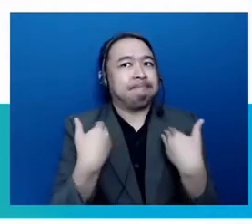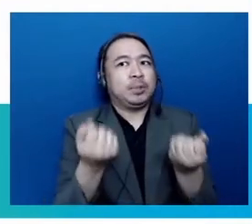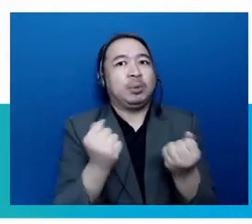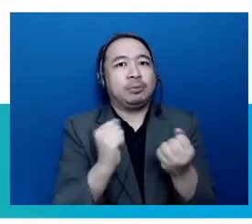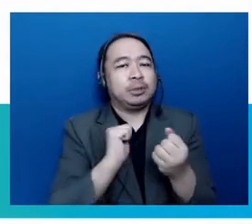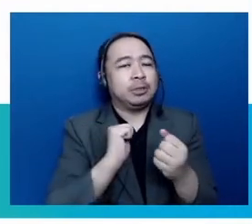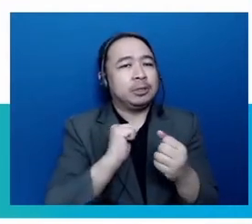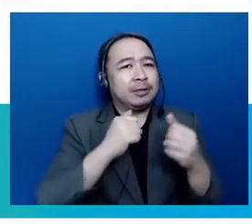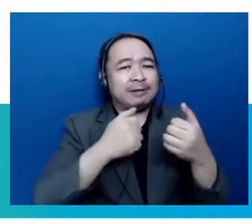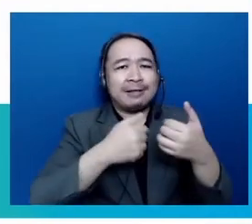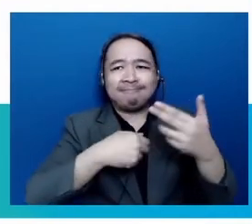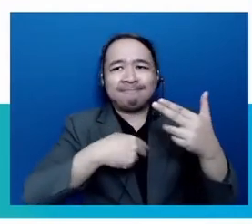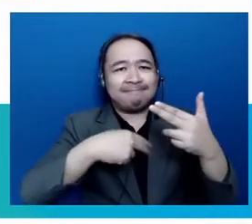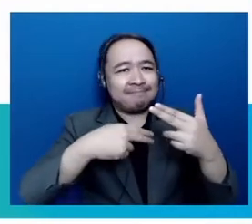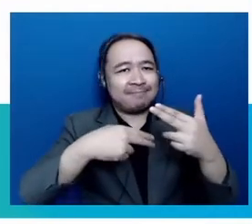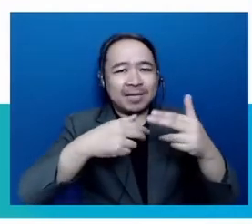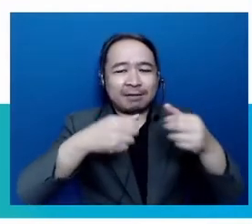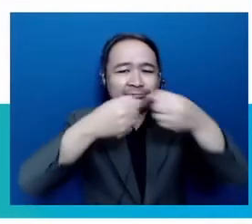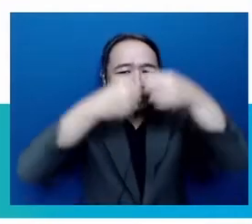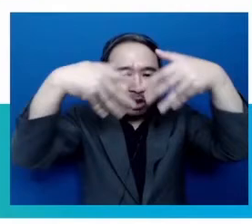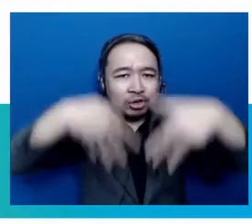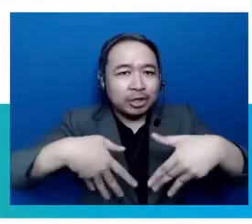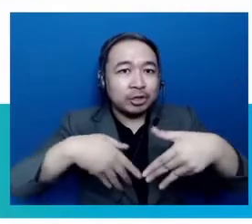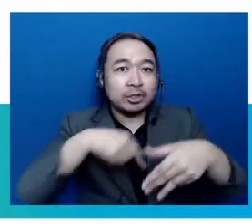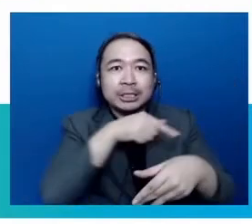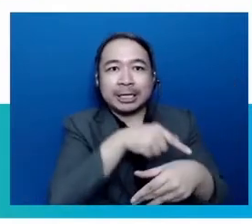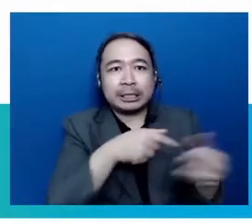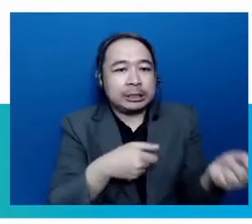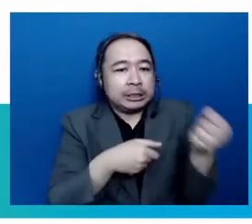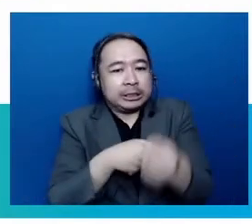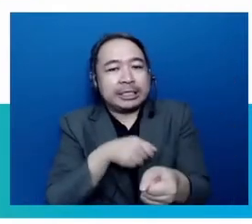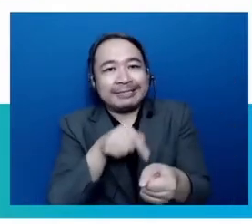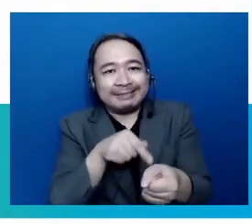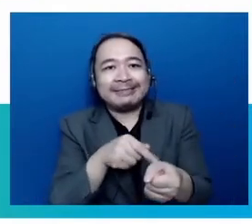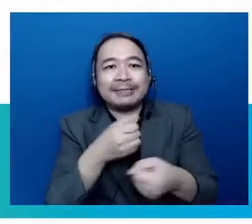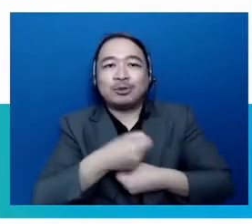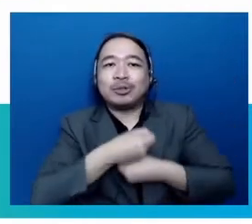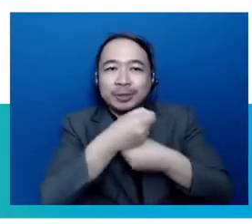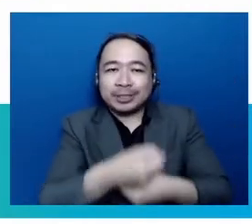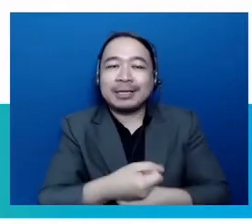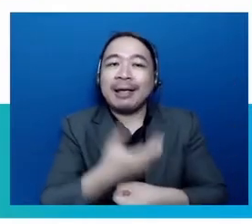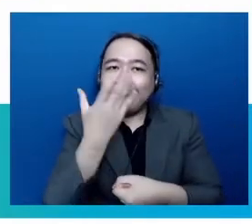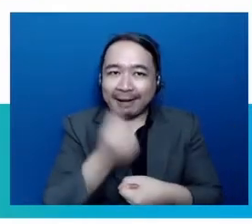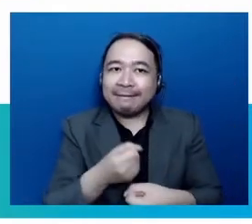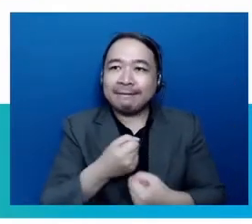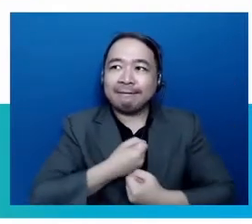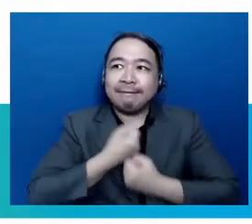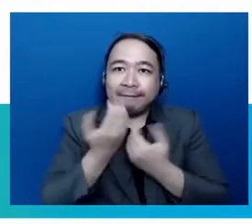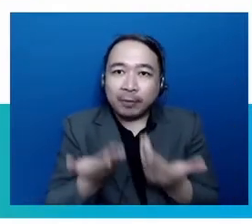that these voices, aspirations, and solutions are part of the equation.